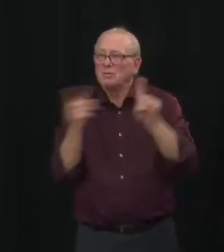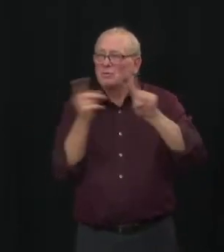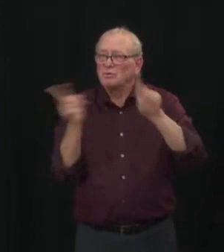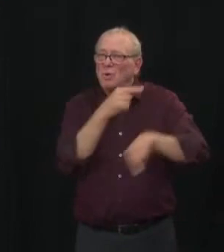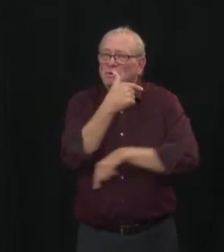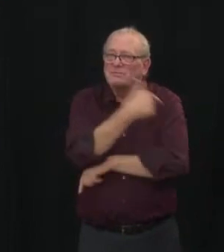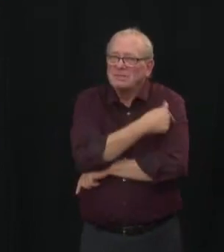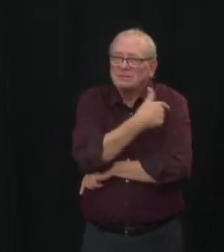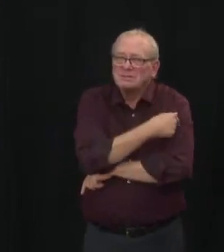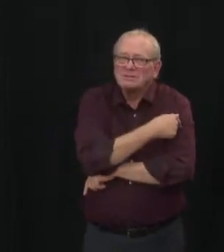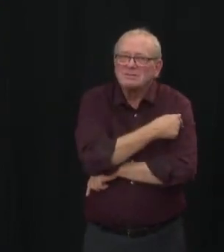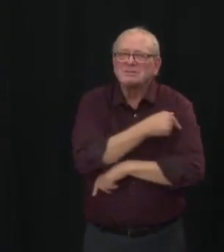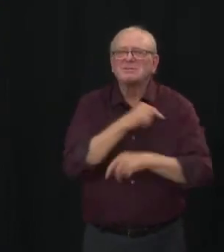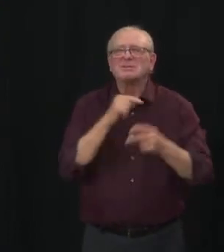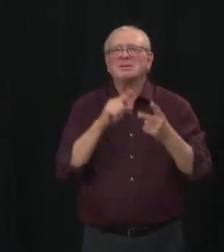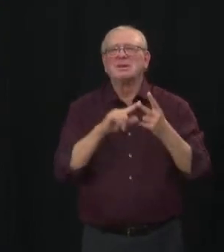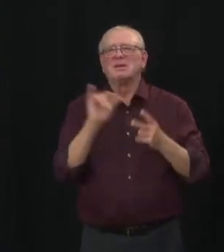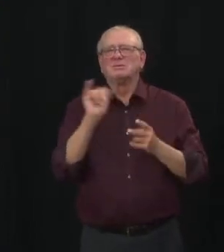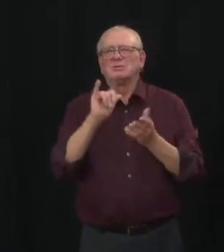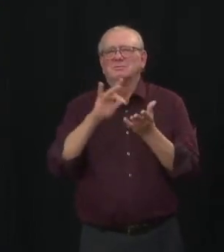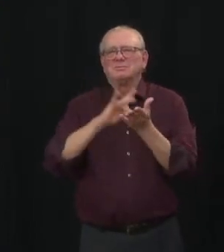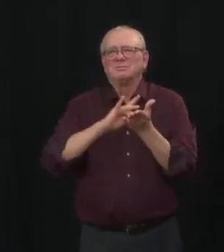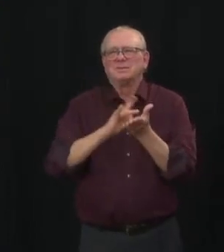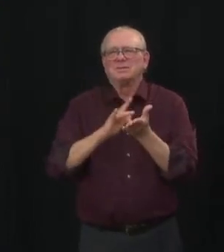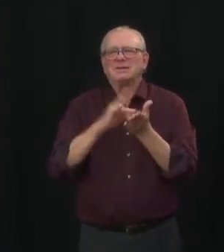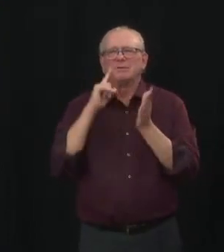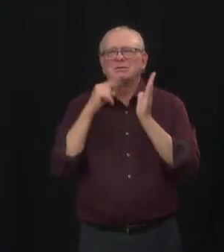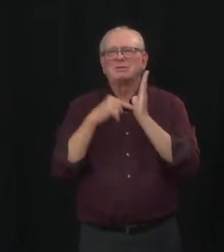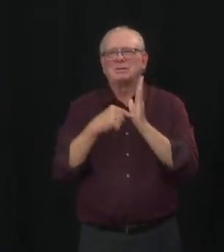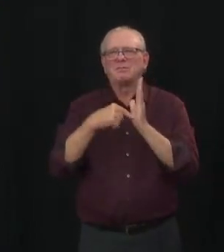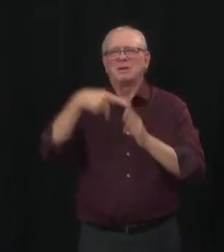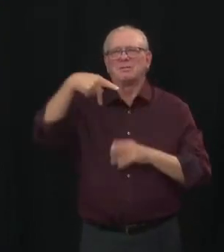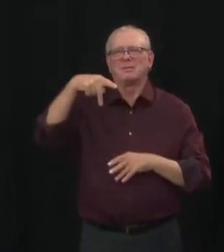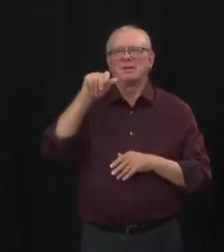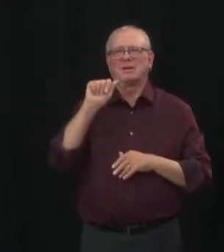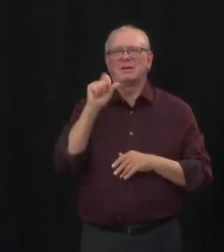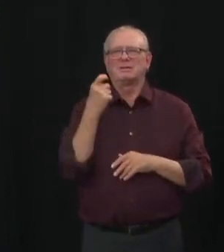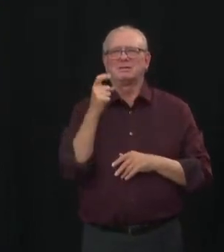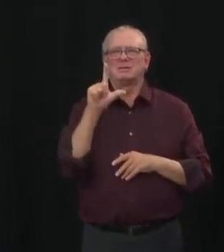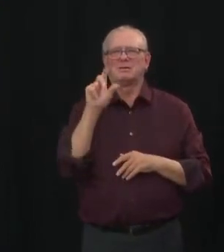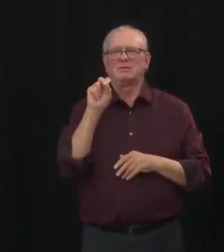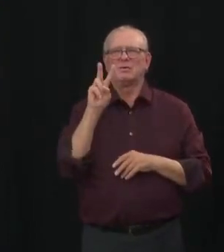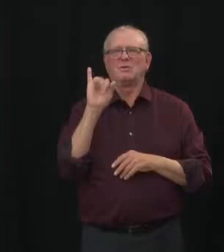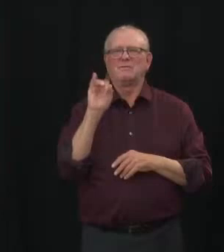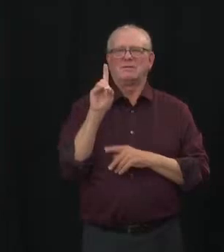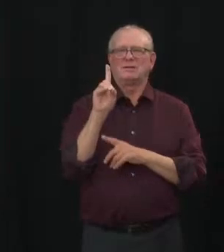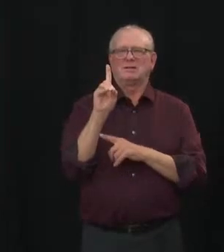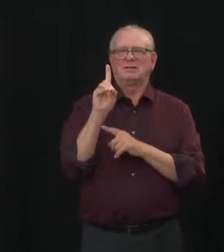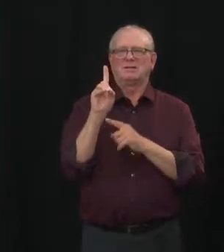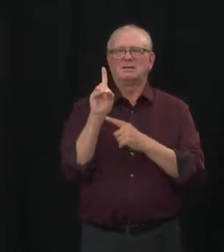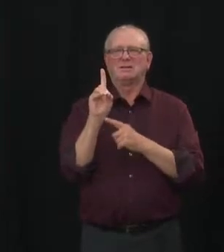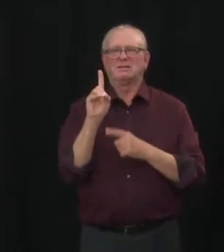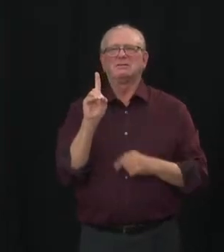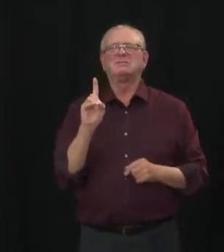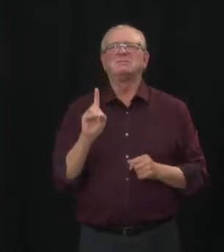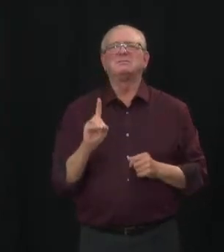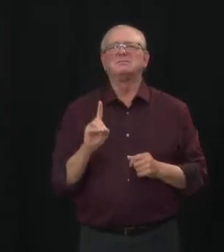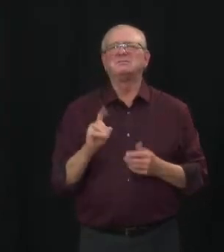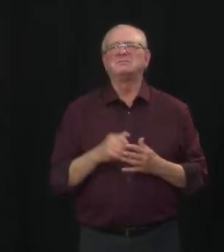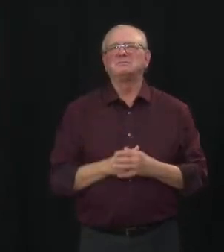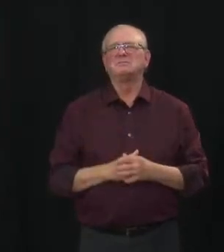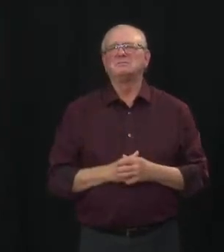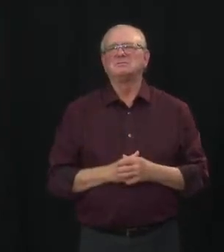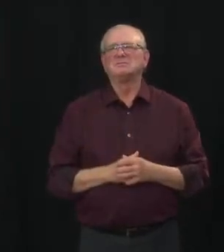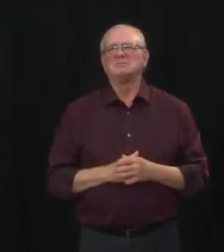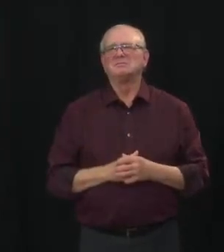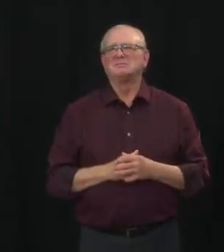hopefully future therapeutics. That's what it means to transition to living with COVID-19, not denying it